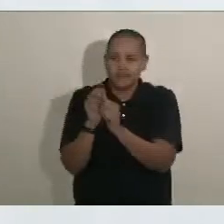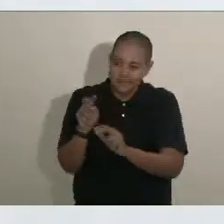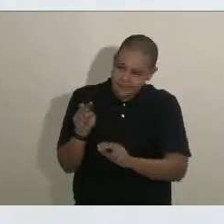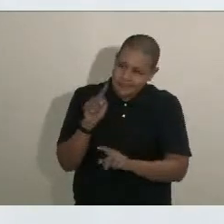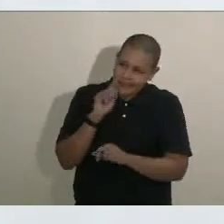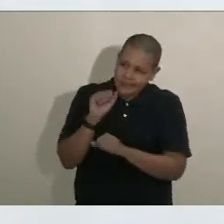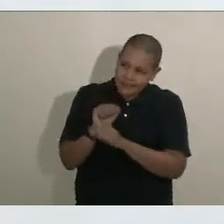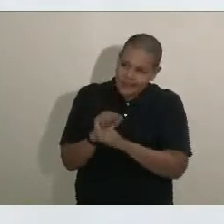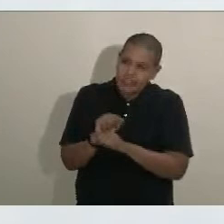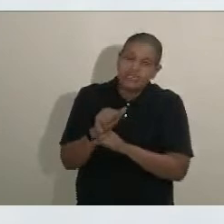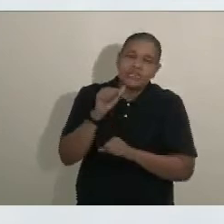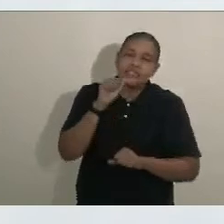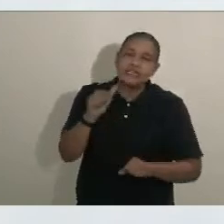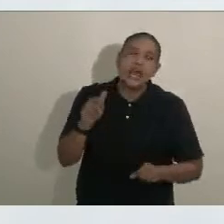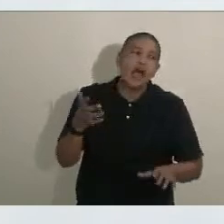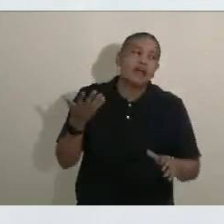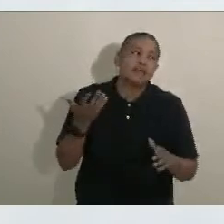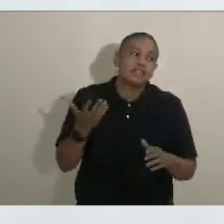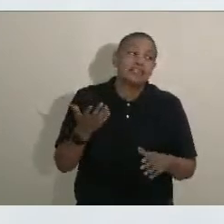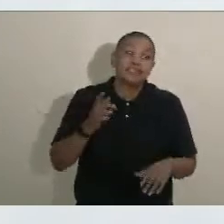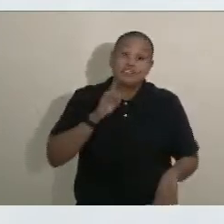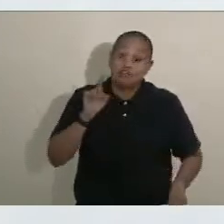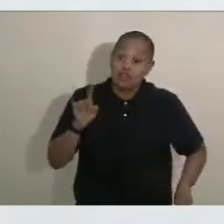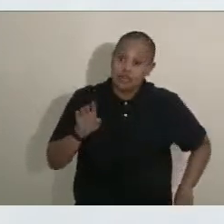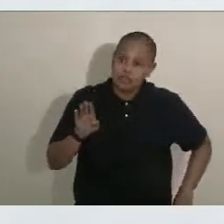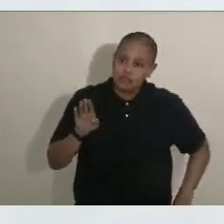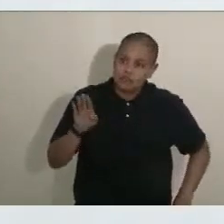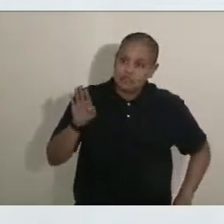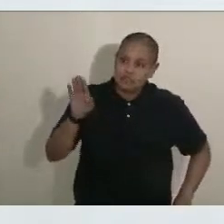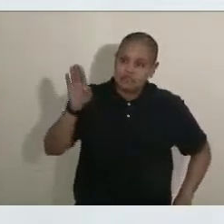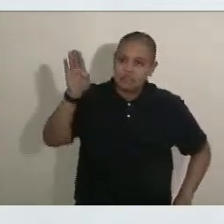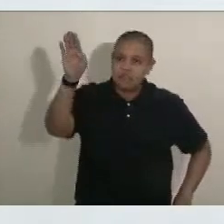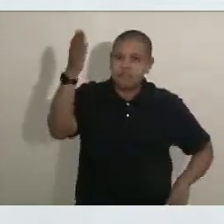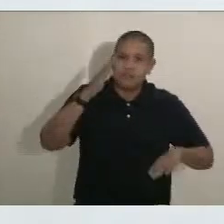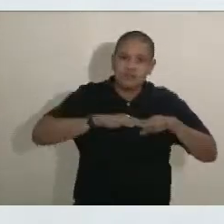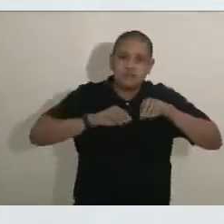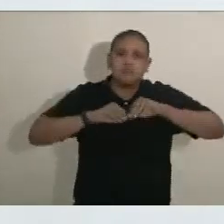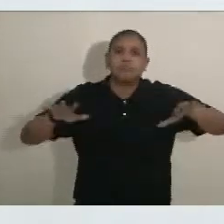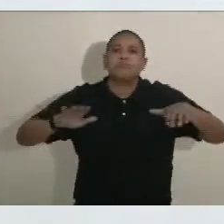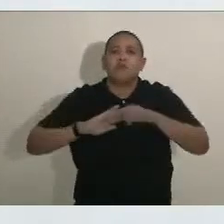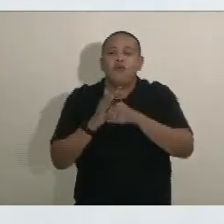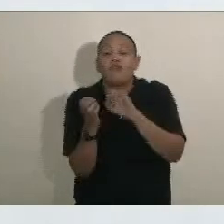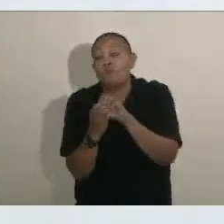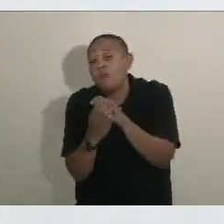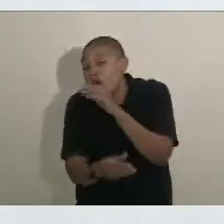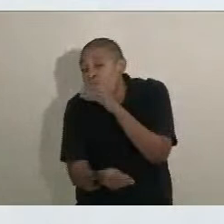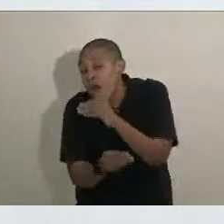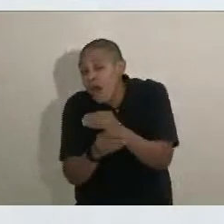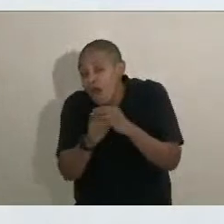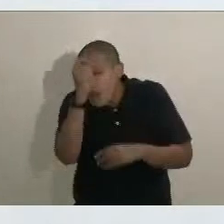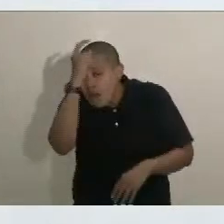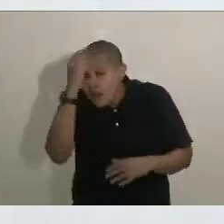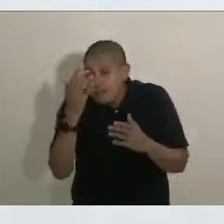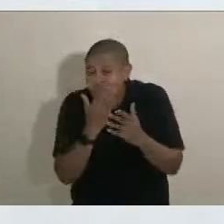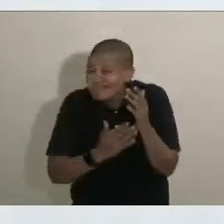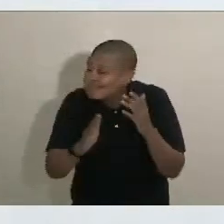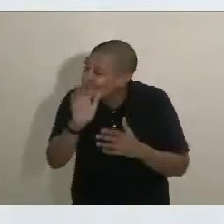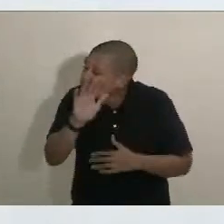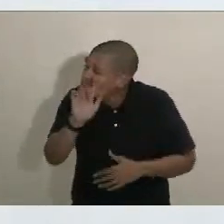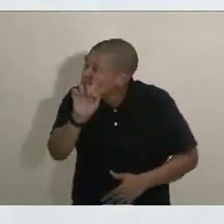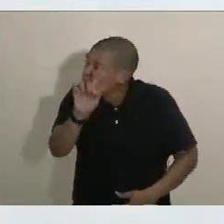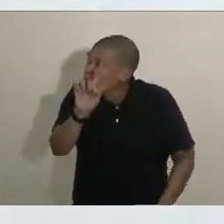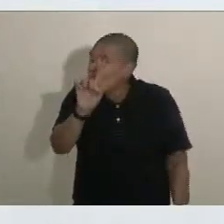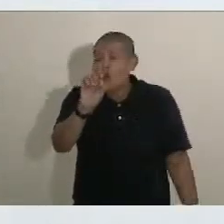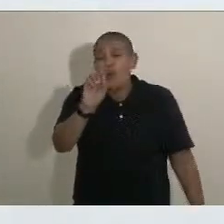certainty. It's not erratic, it is actually increasing. There are also some 108